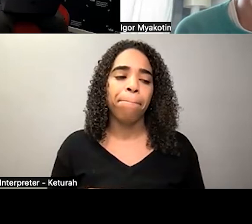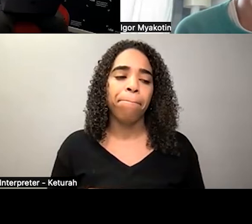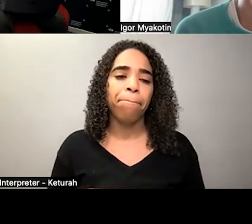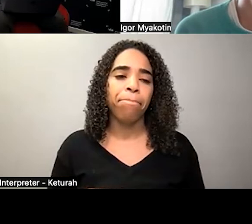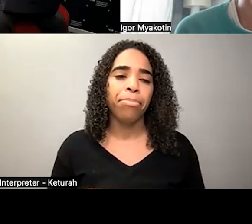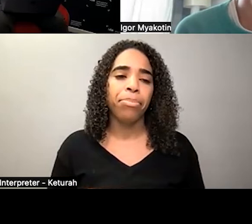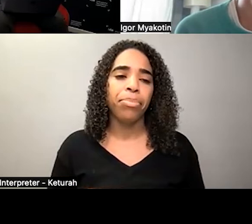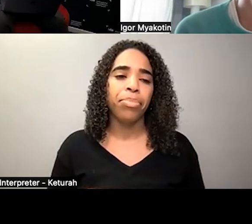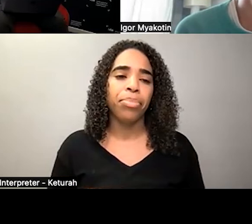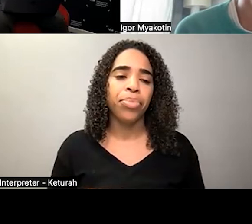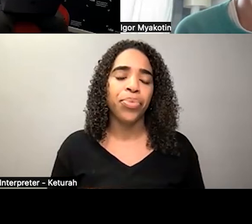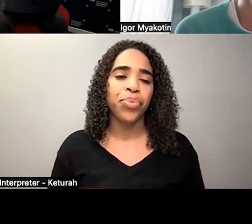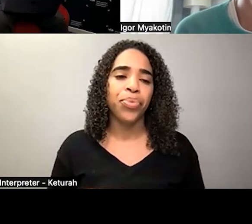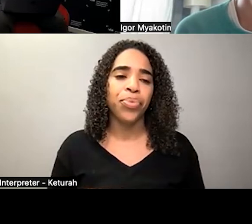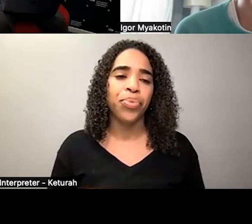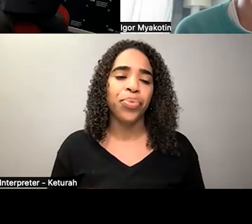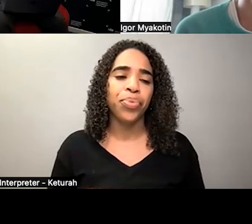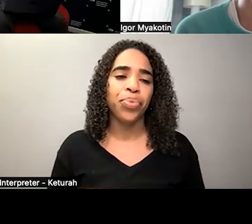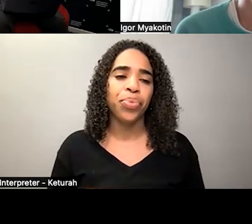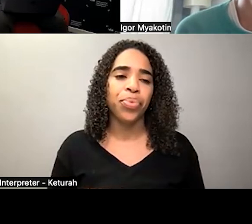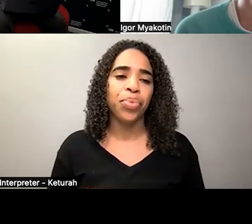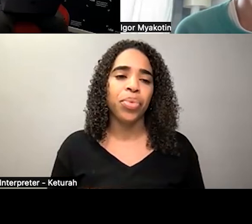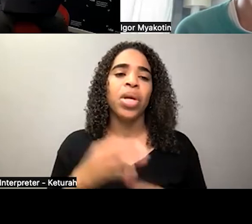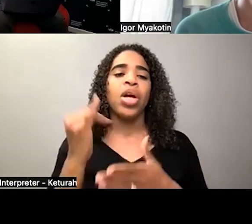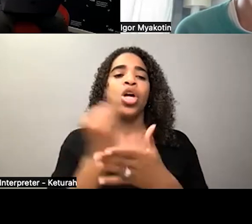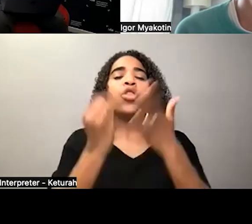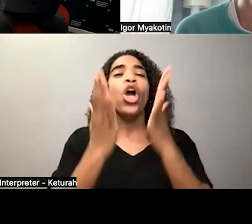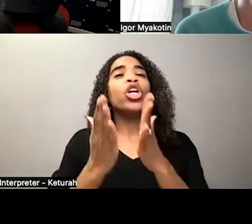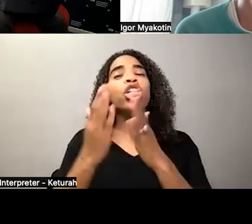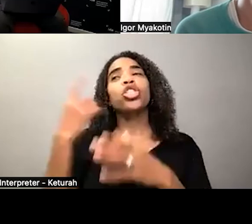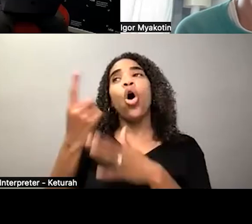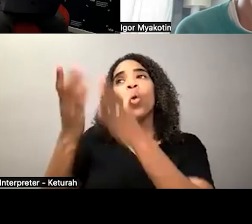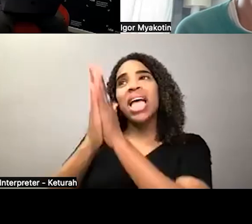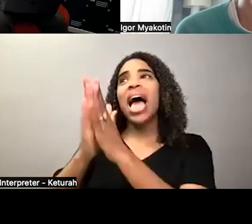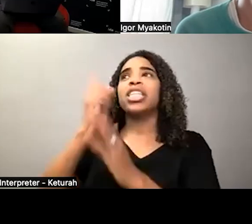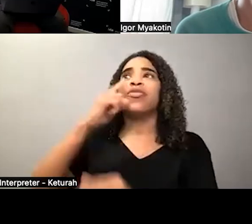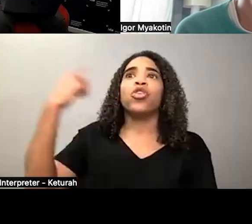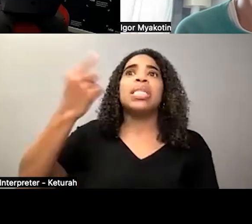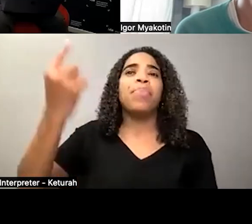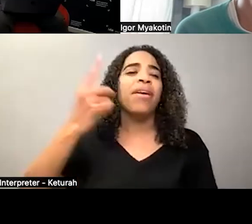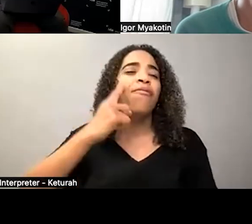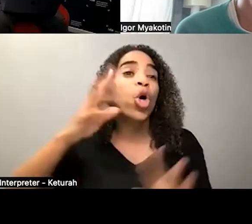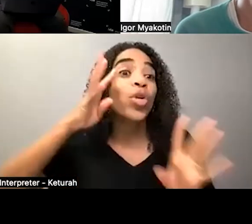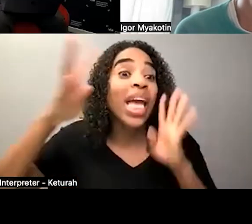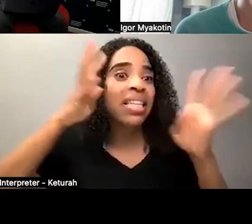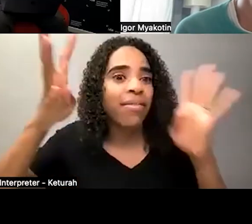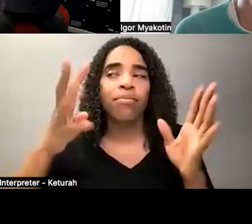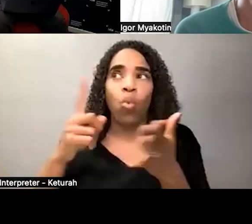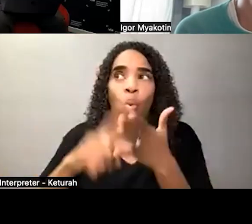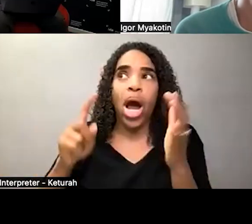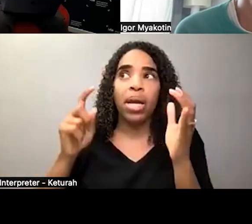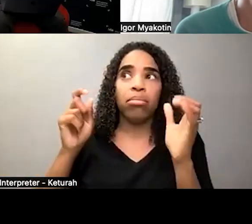was always related to creativity subjects, what they can do in what terms,